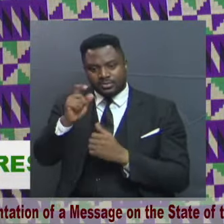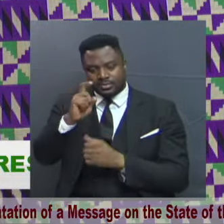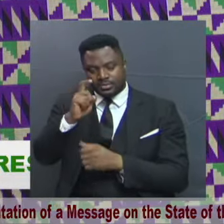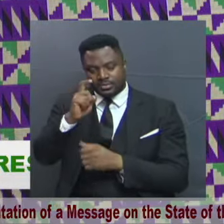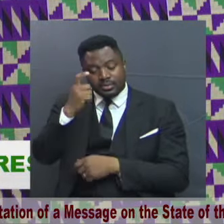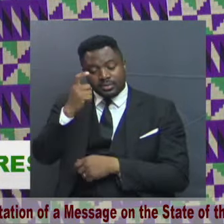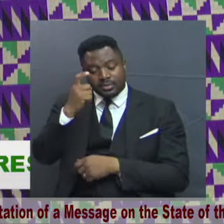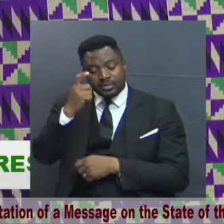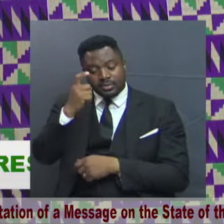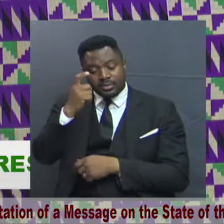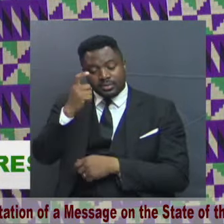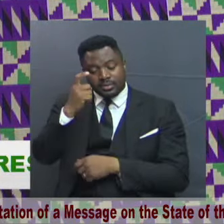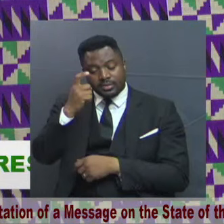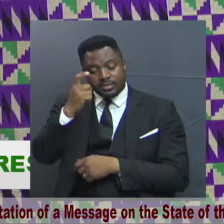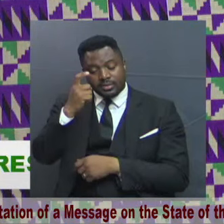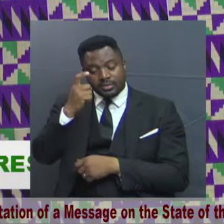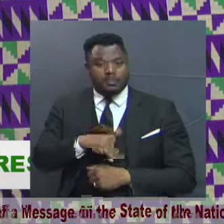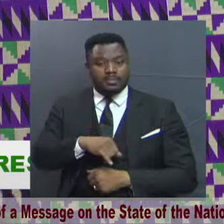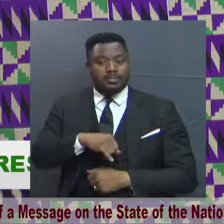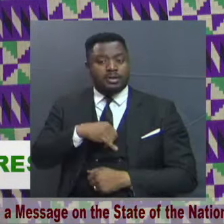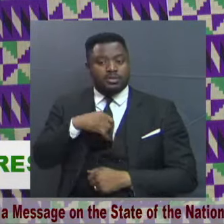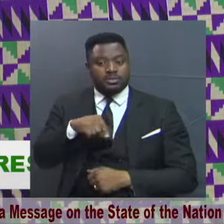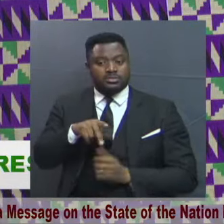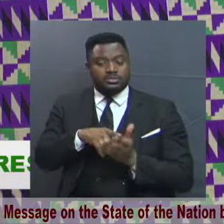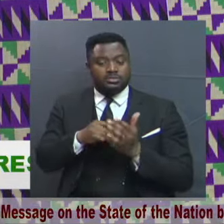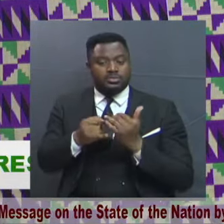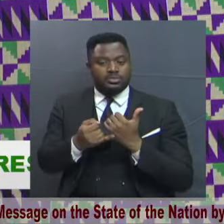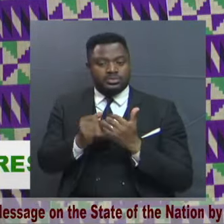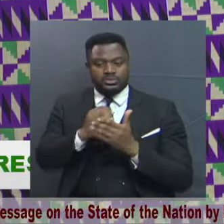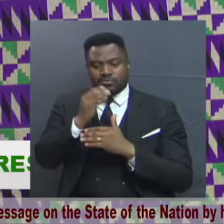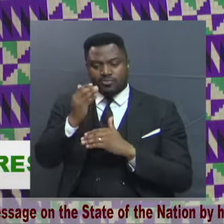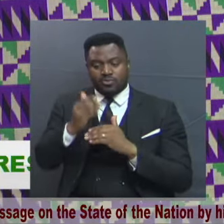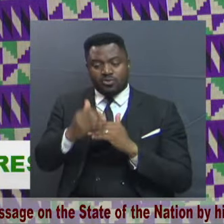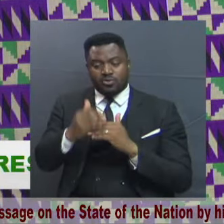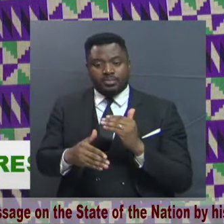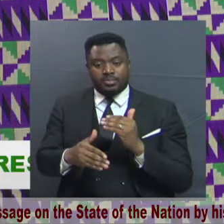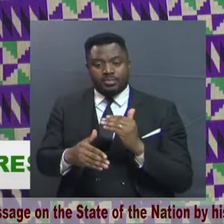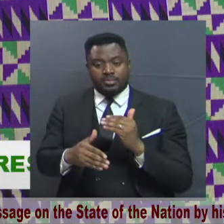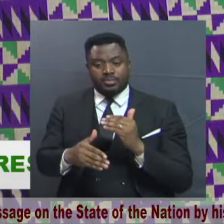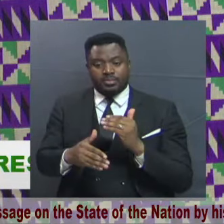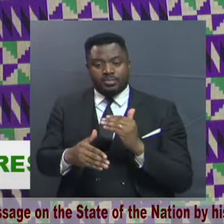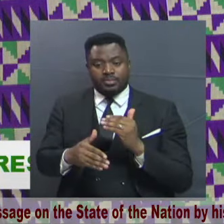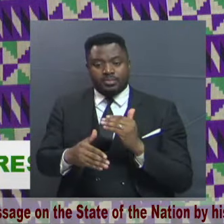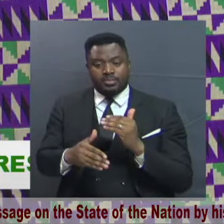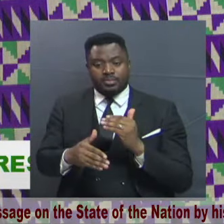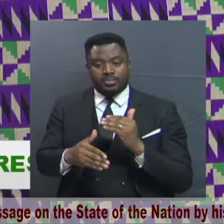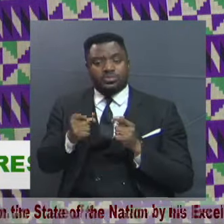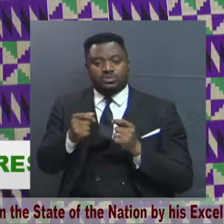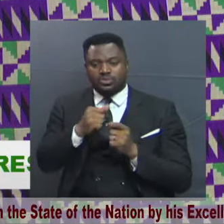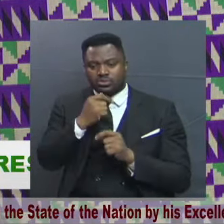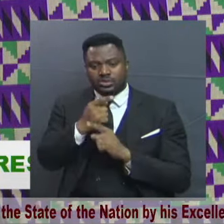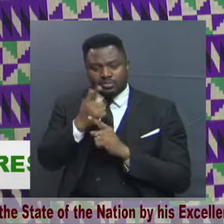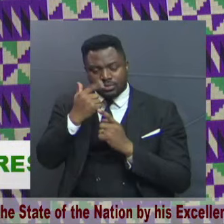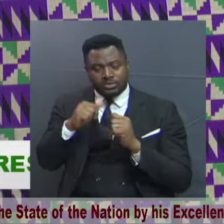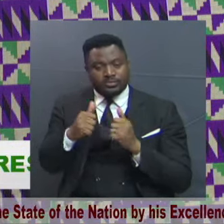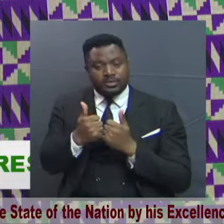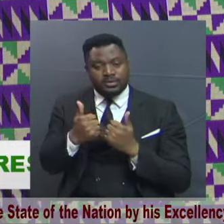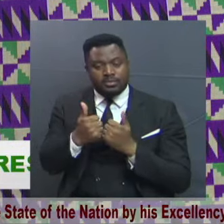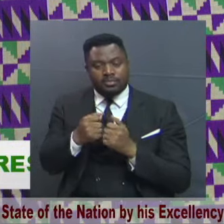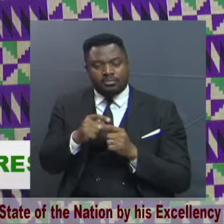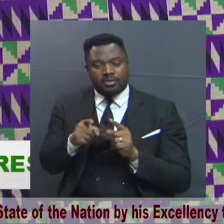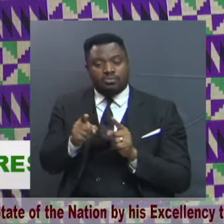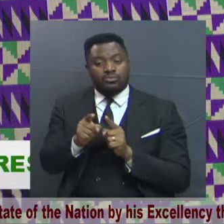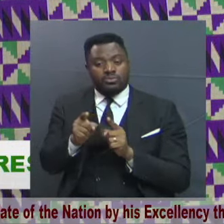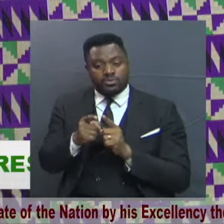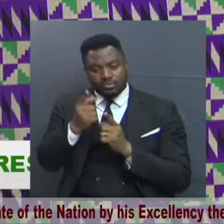governments I'm extremely proud that this project has been finished under my station not just because of the gains but